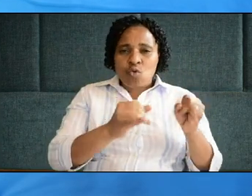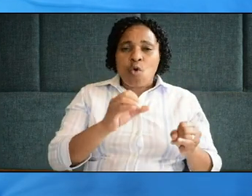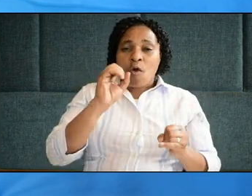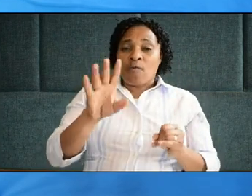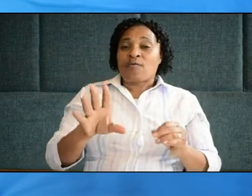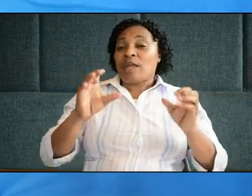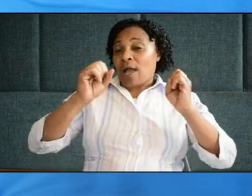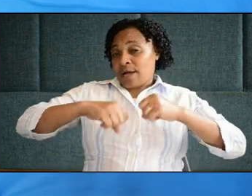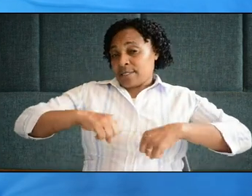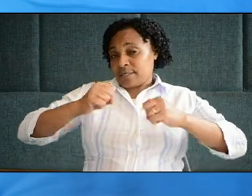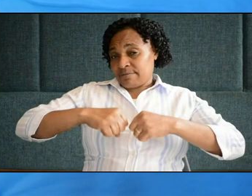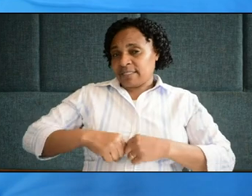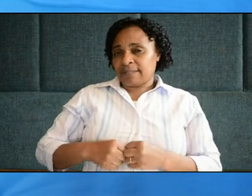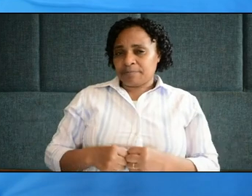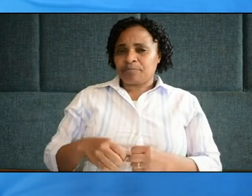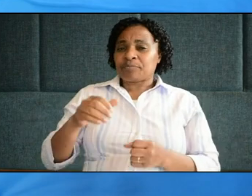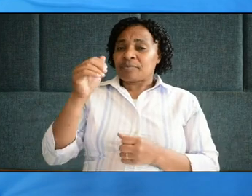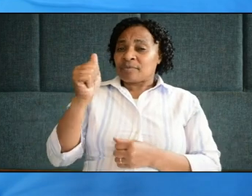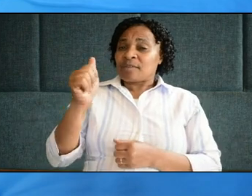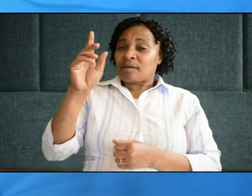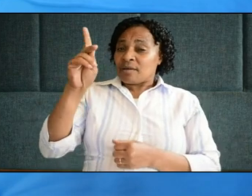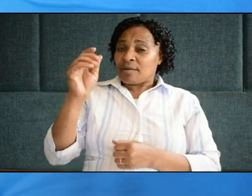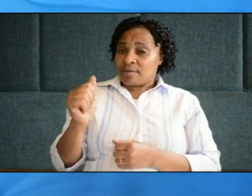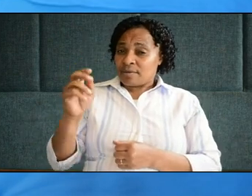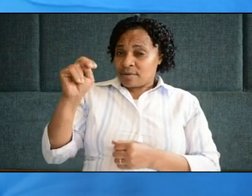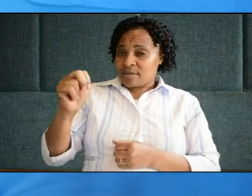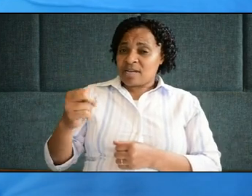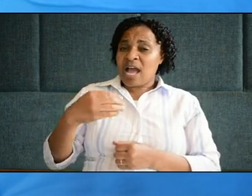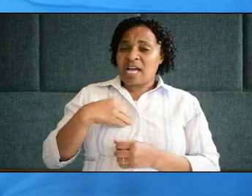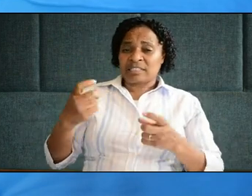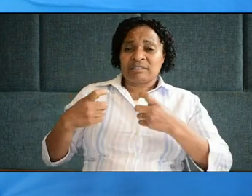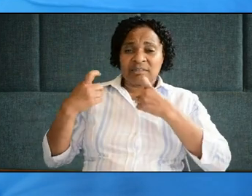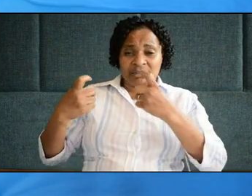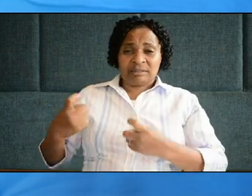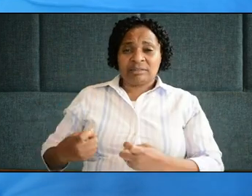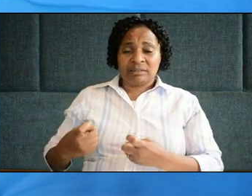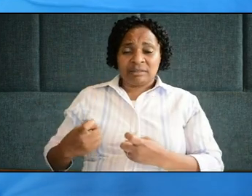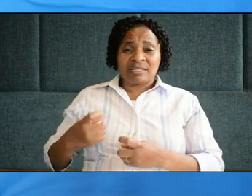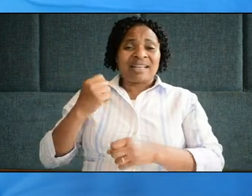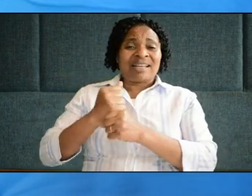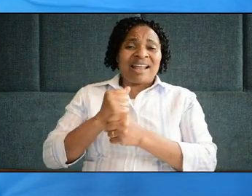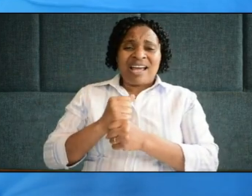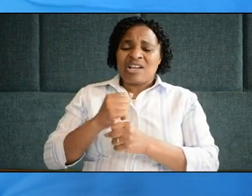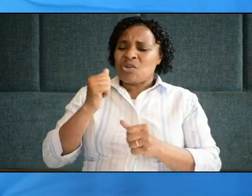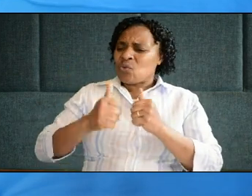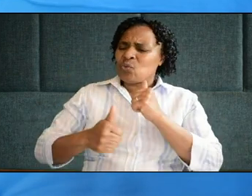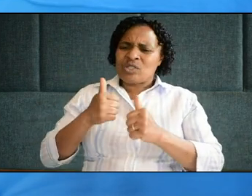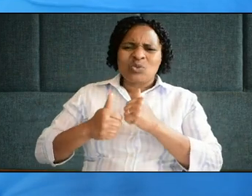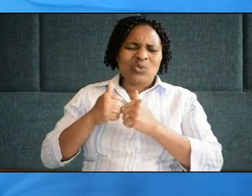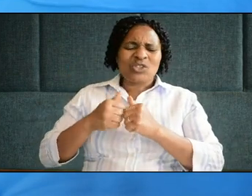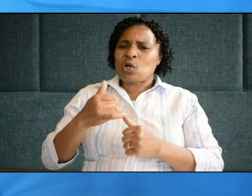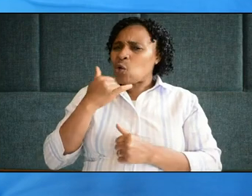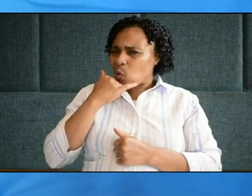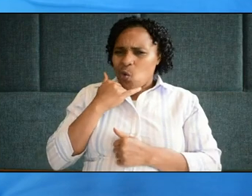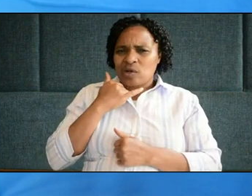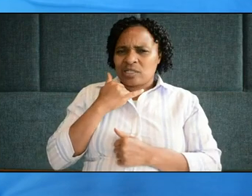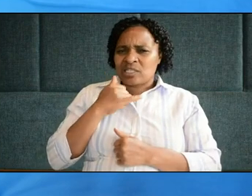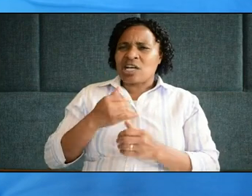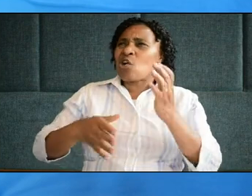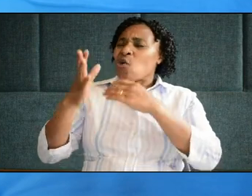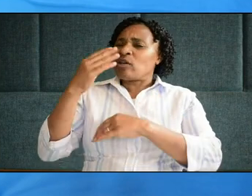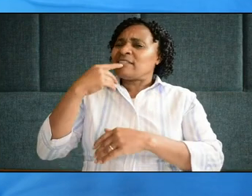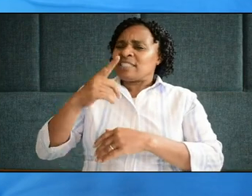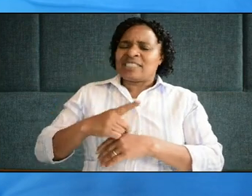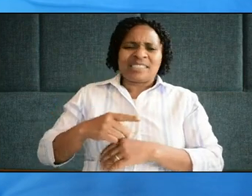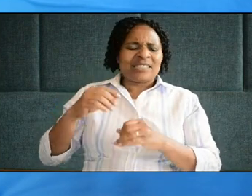covenant. Achan had sinned and had done which that was expressly wrong. They said that God had said that